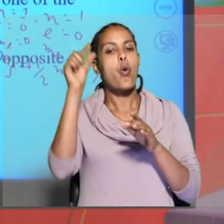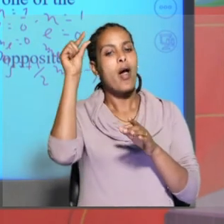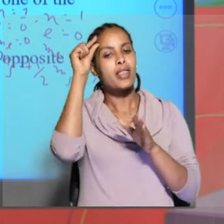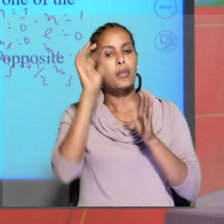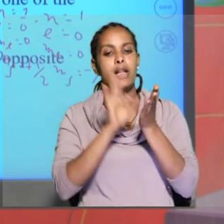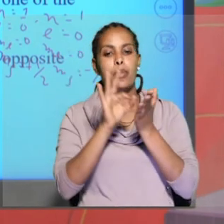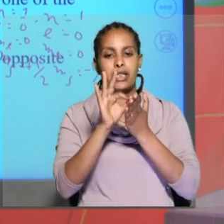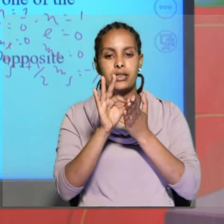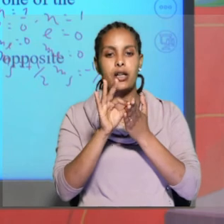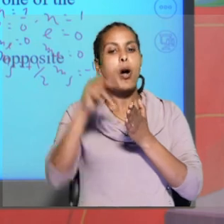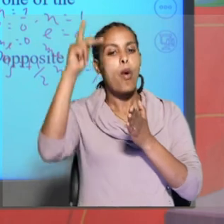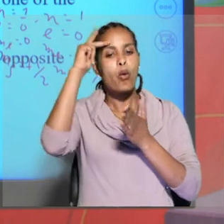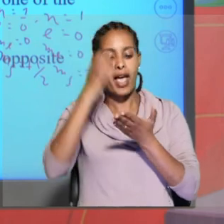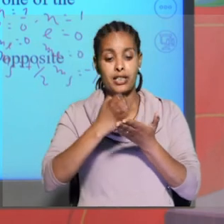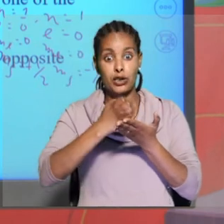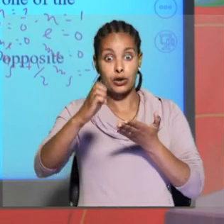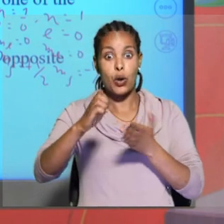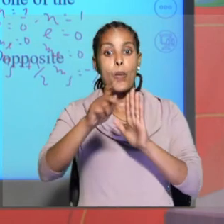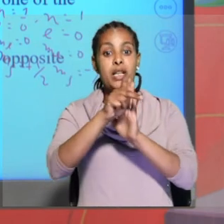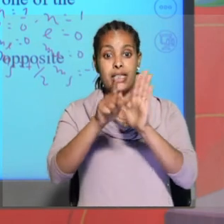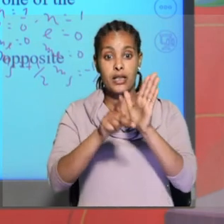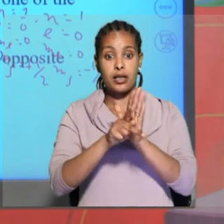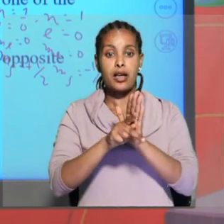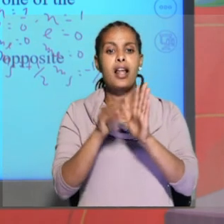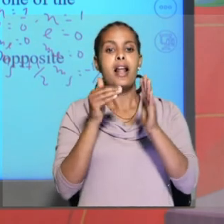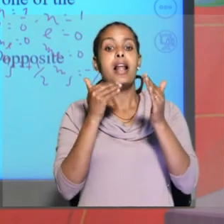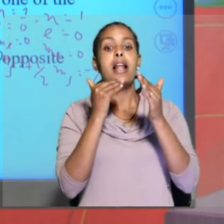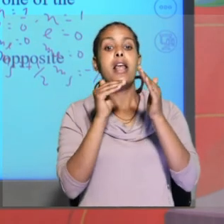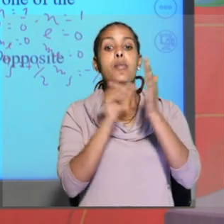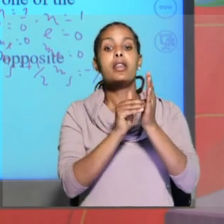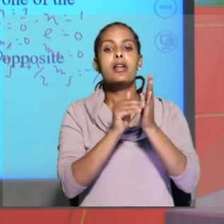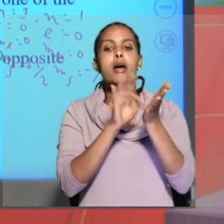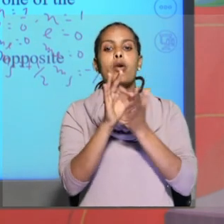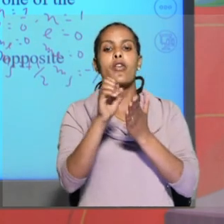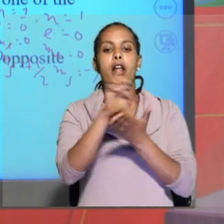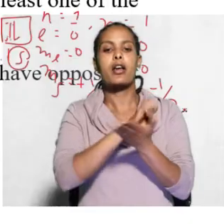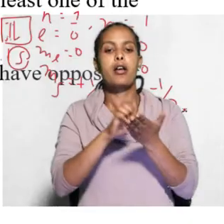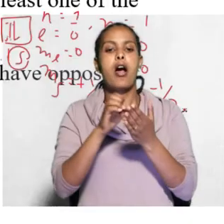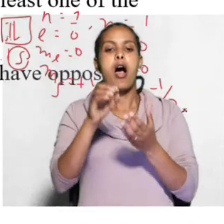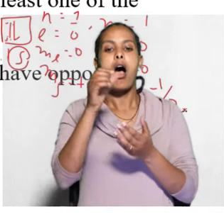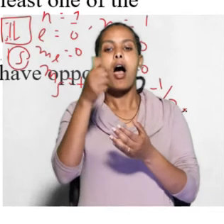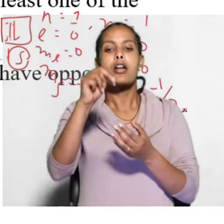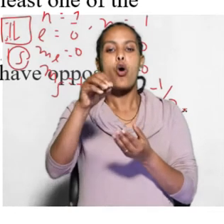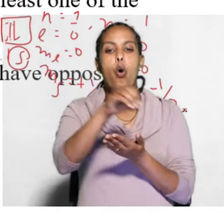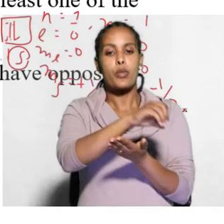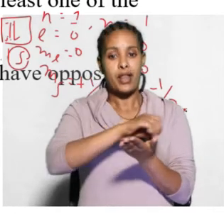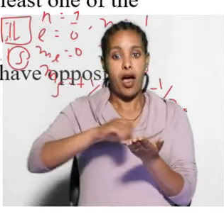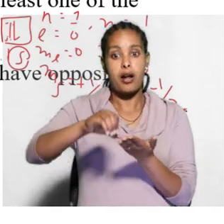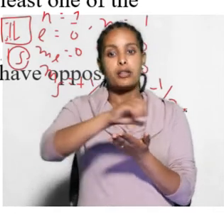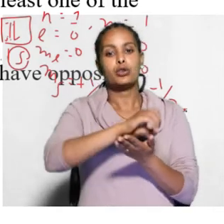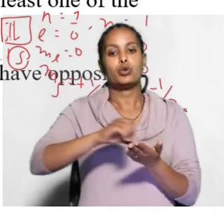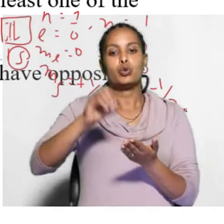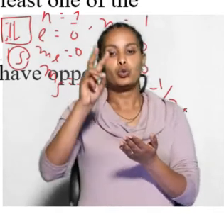numbers. Pauli exclusion principle limits number of electrons in an orbital to